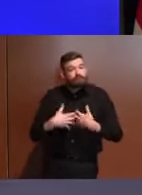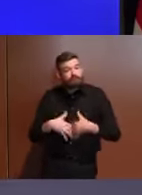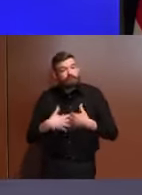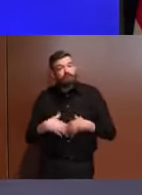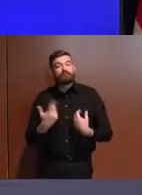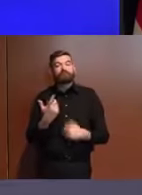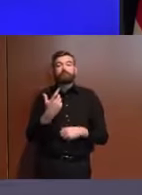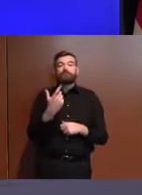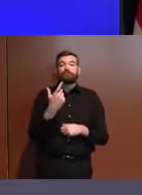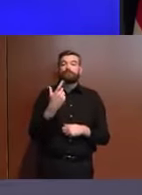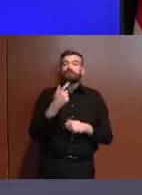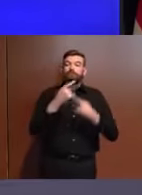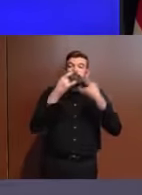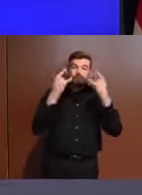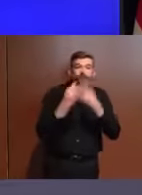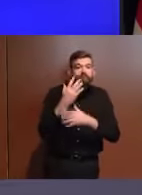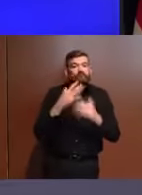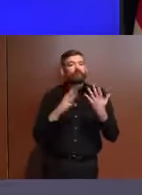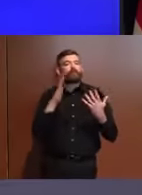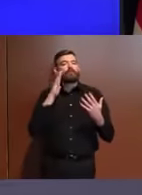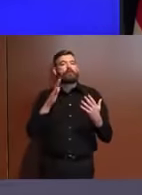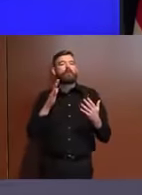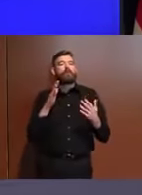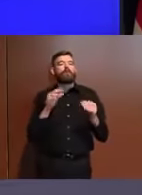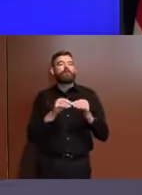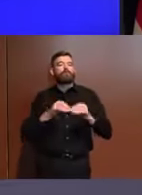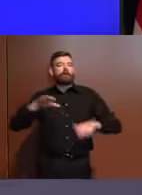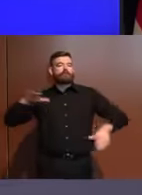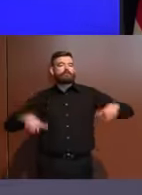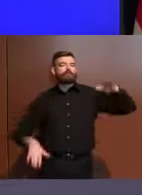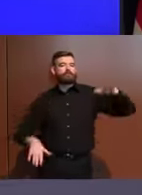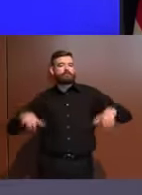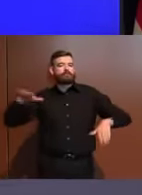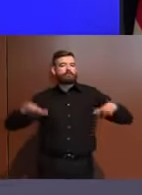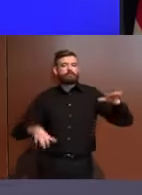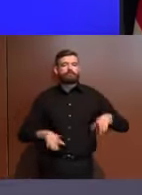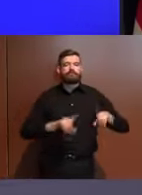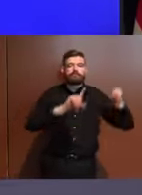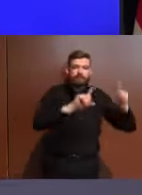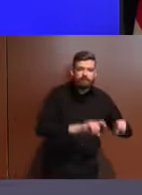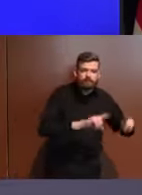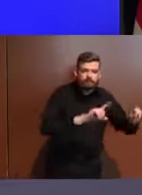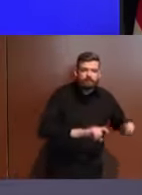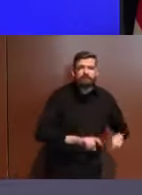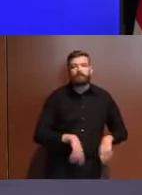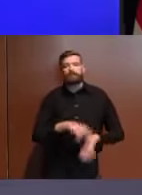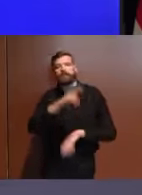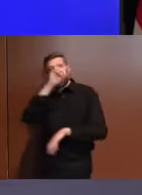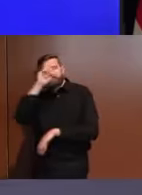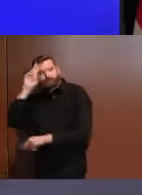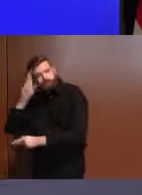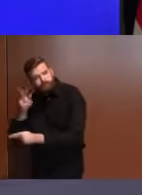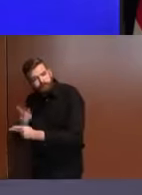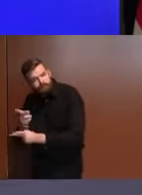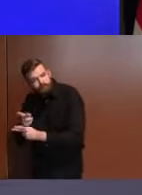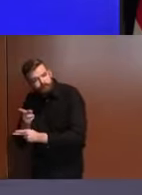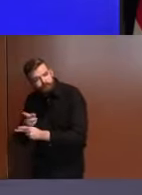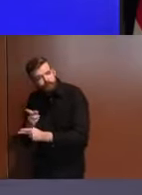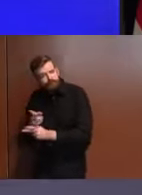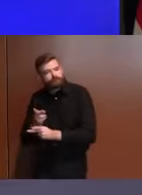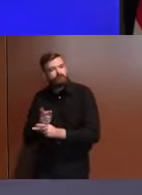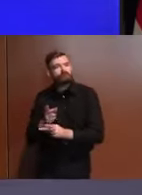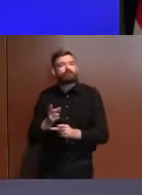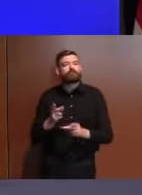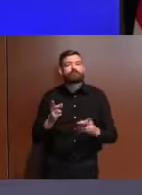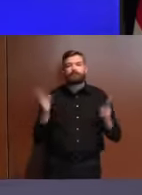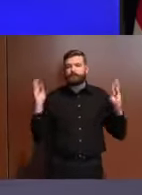balance between going testing to going care. But if you heard what I said, I believe I said that each of the sites, when they're open, will